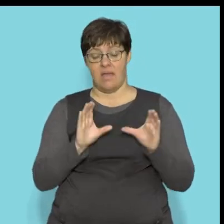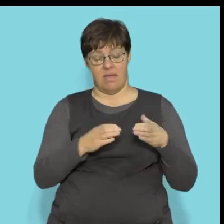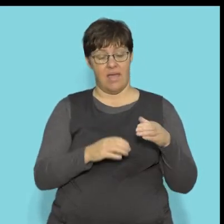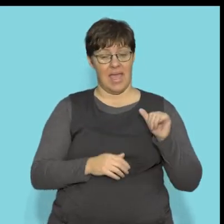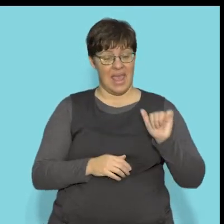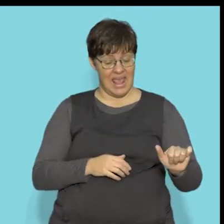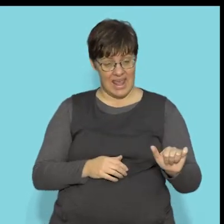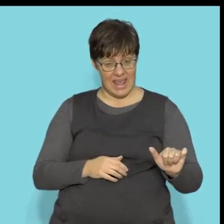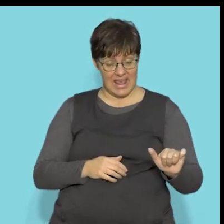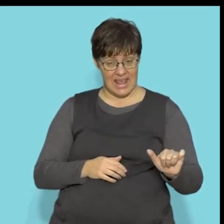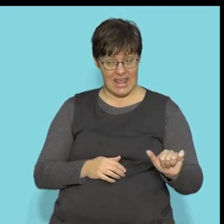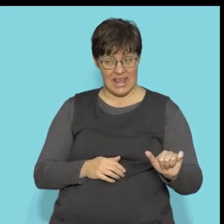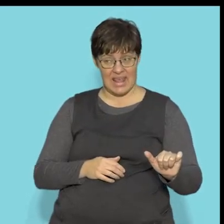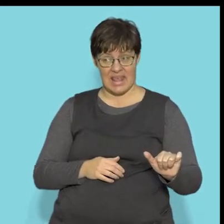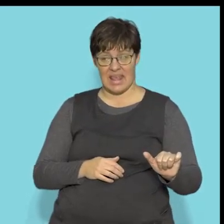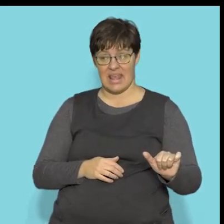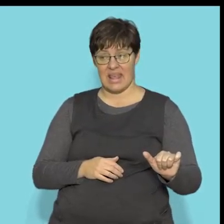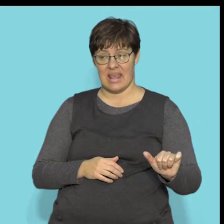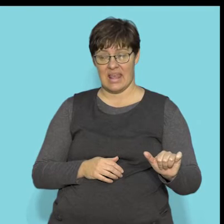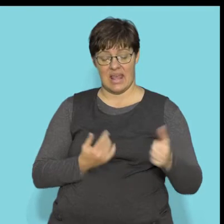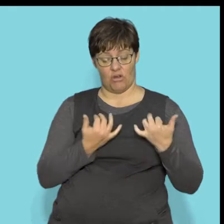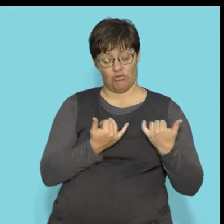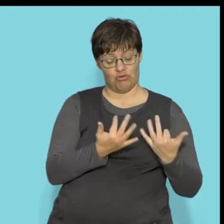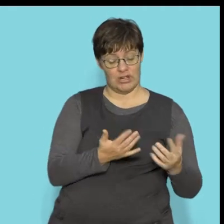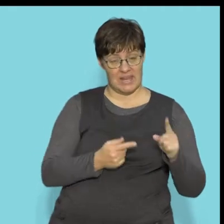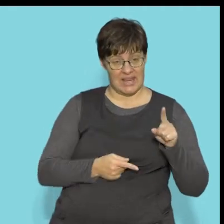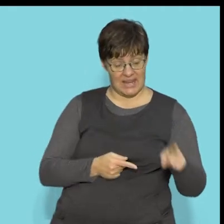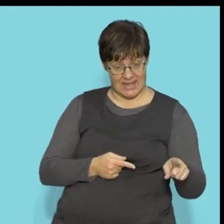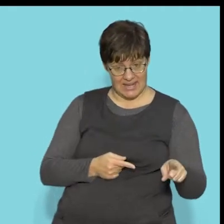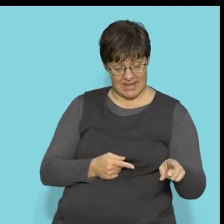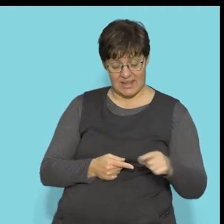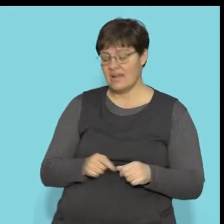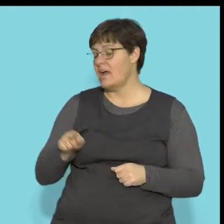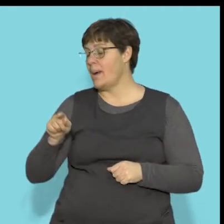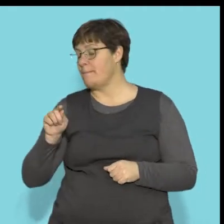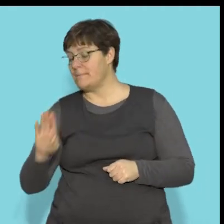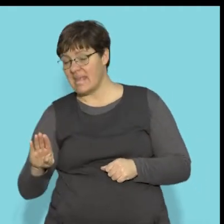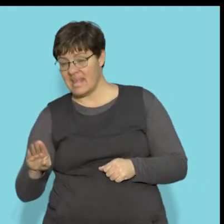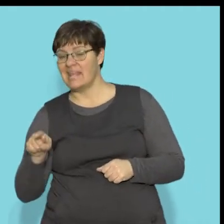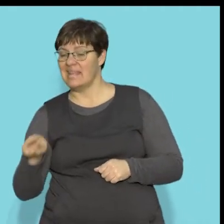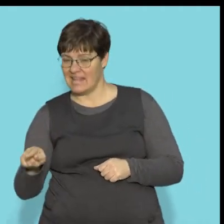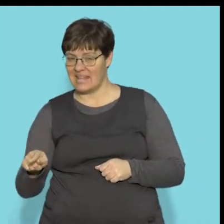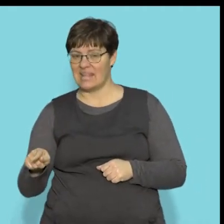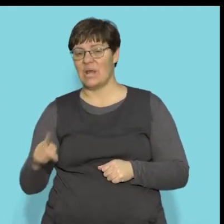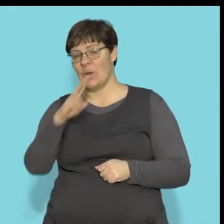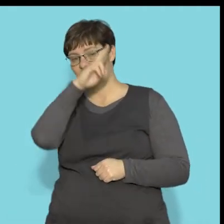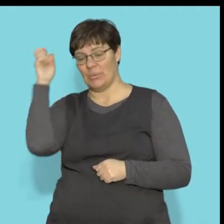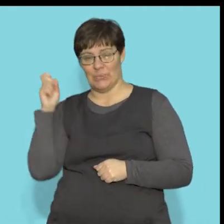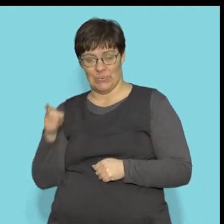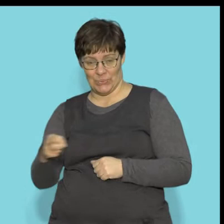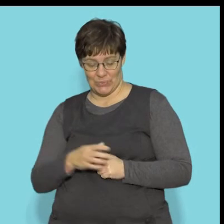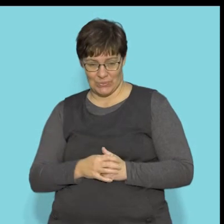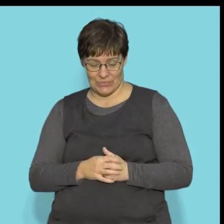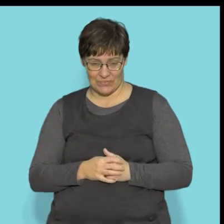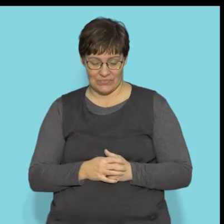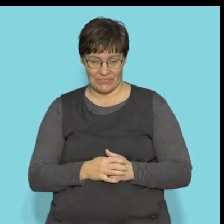A is going to be the green graph and pot B is going to be my blue